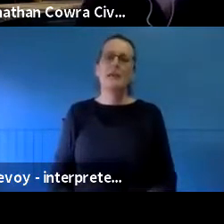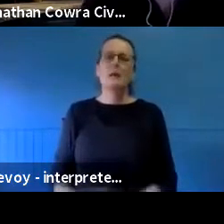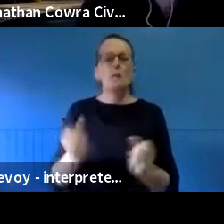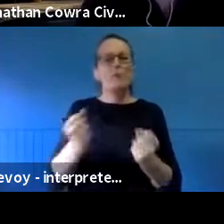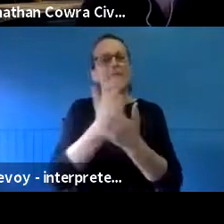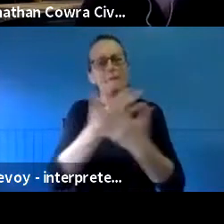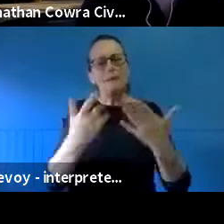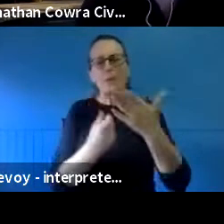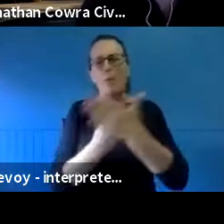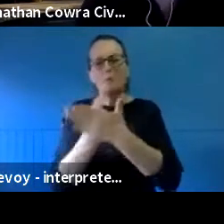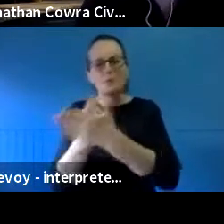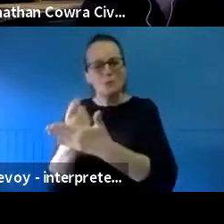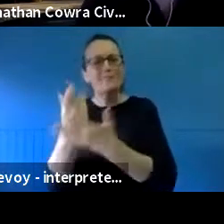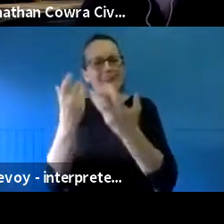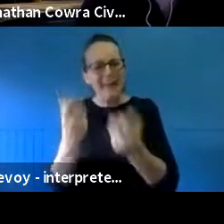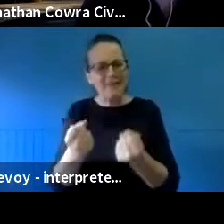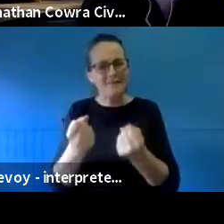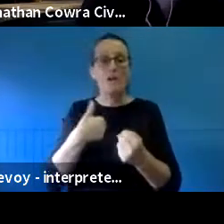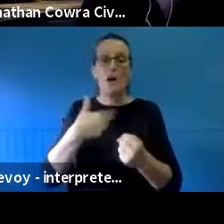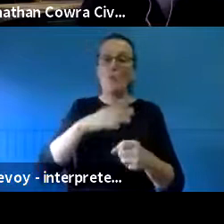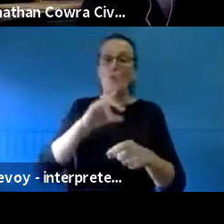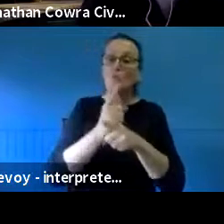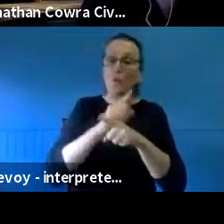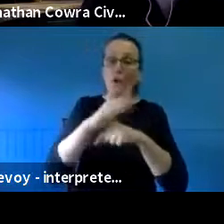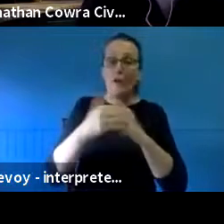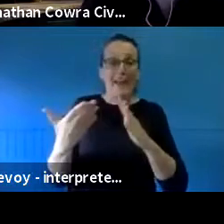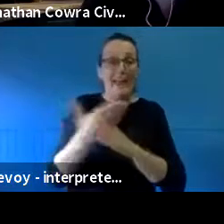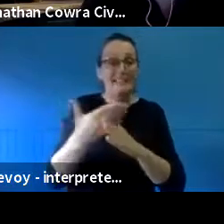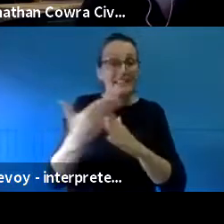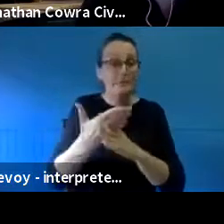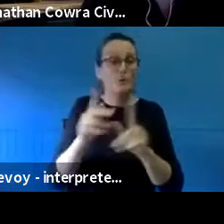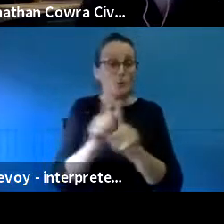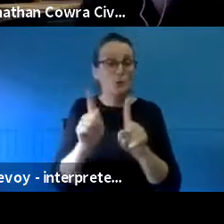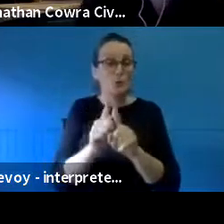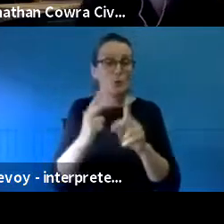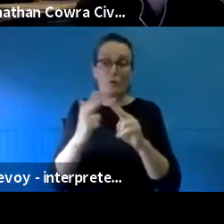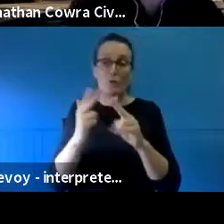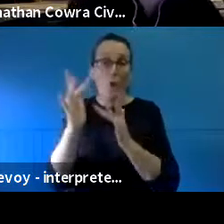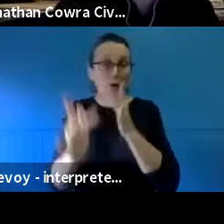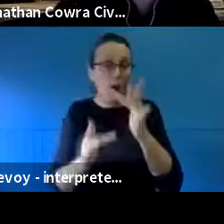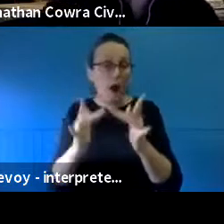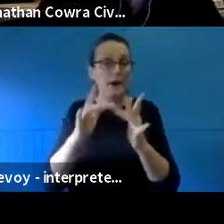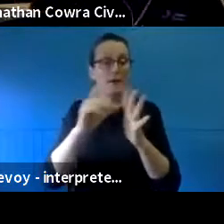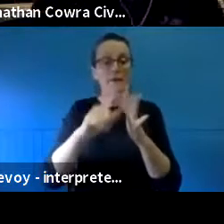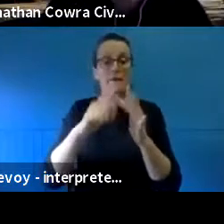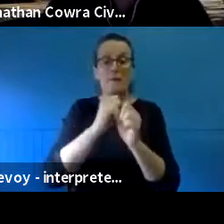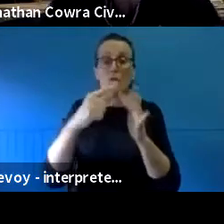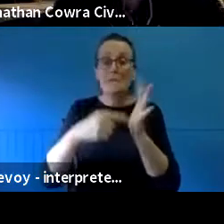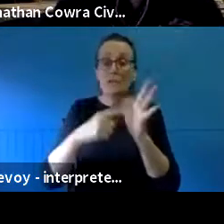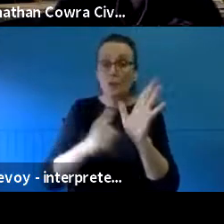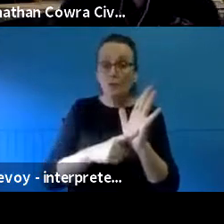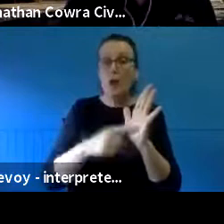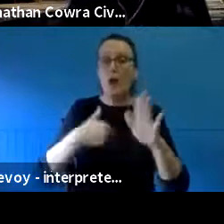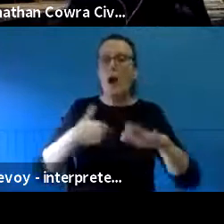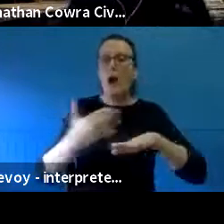out is the accessibility as well aspect of all of this online and digital content. I do work for Arts Access,